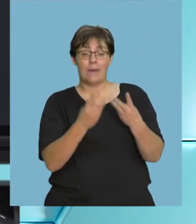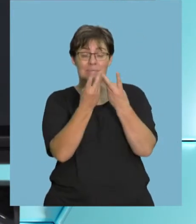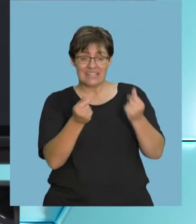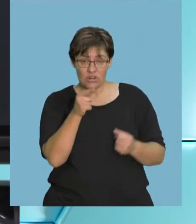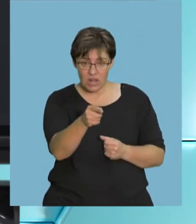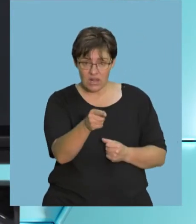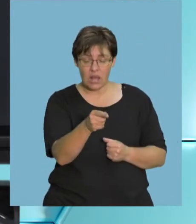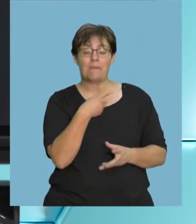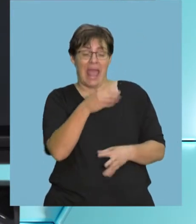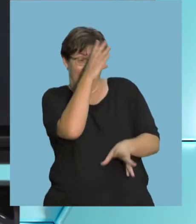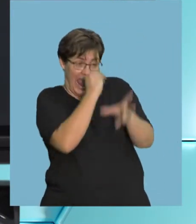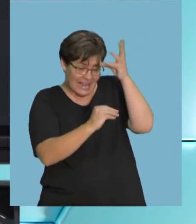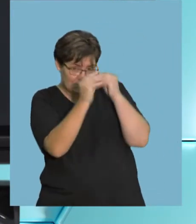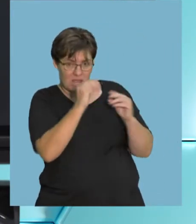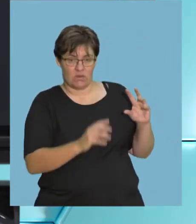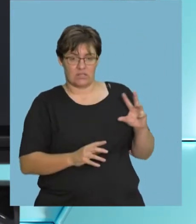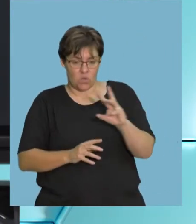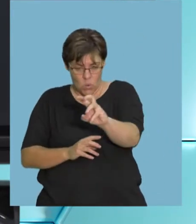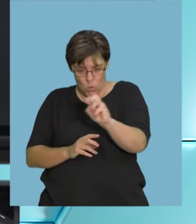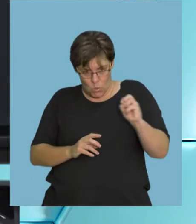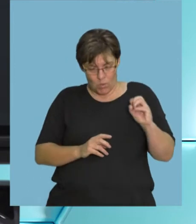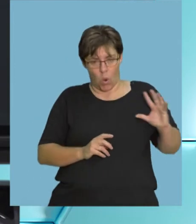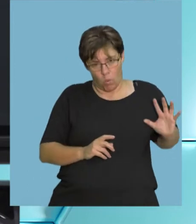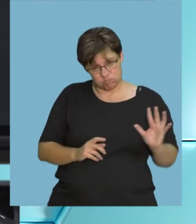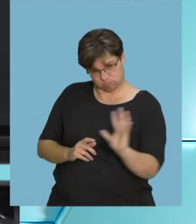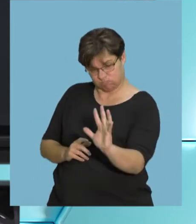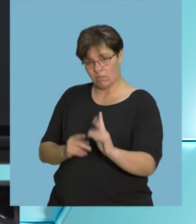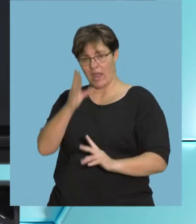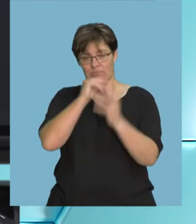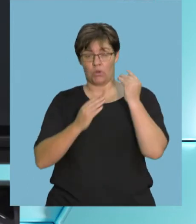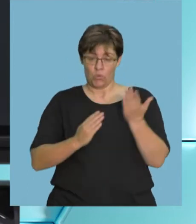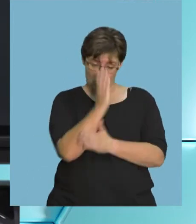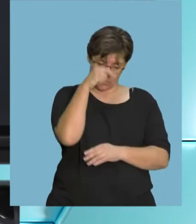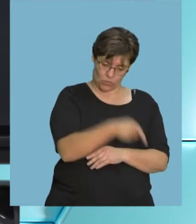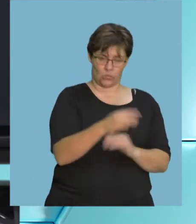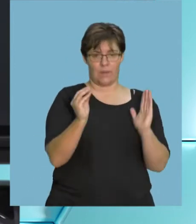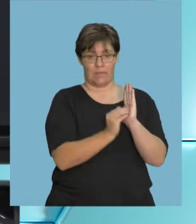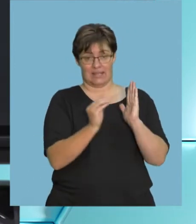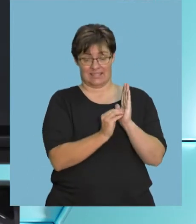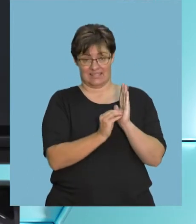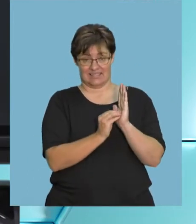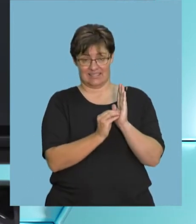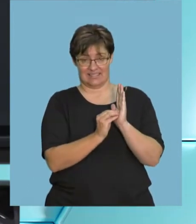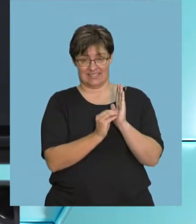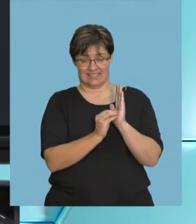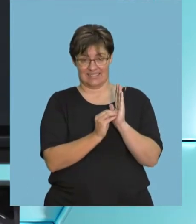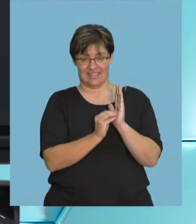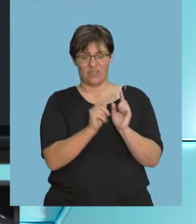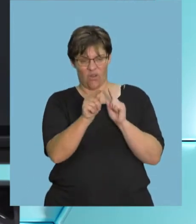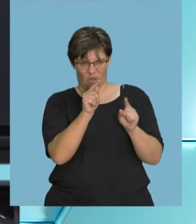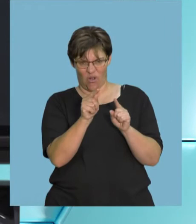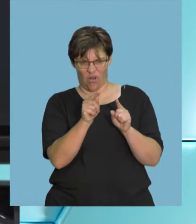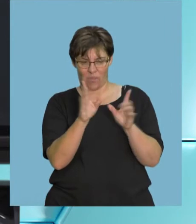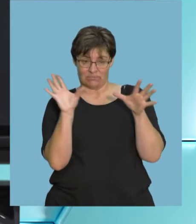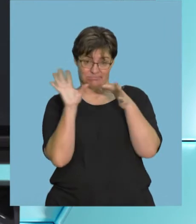And then a magnetic material experiences the force of attraction due to the magnet. So that's the